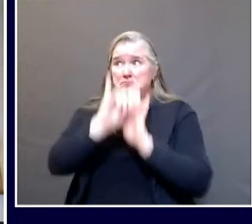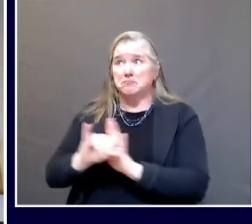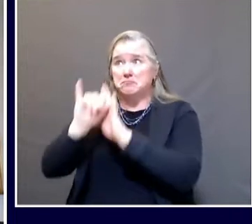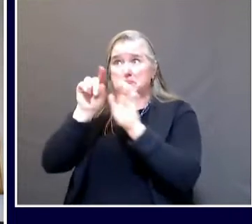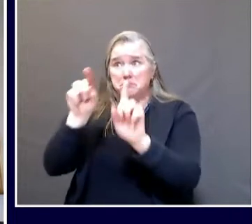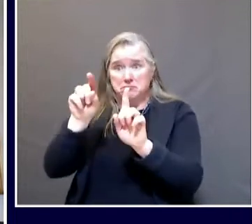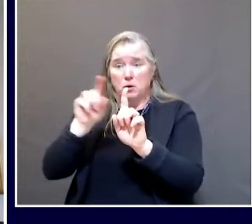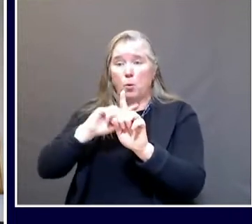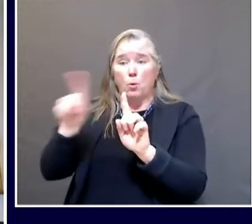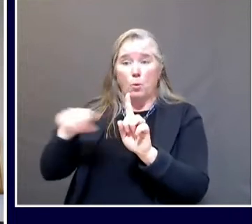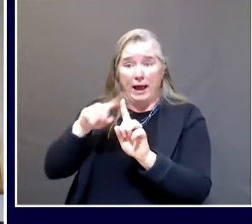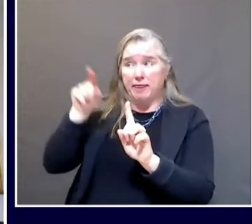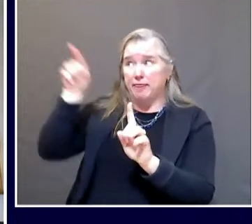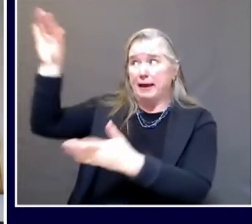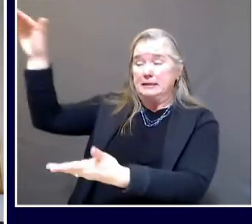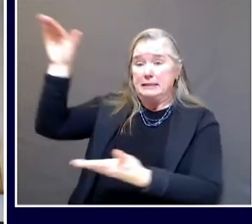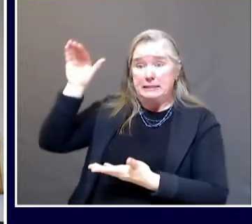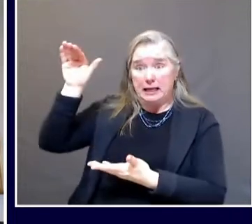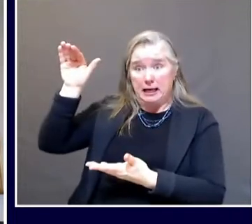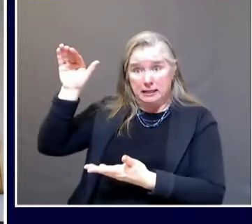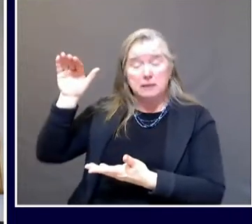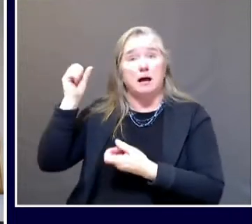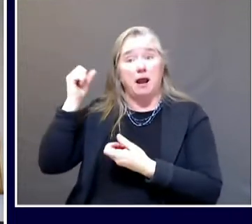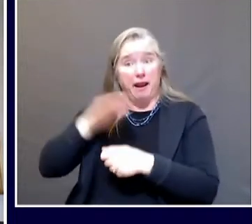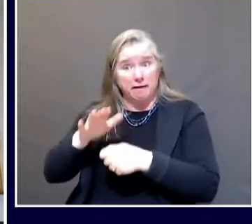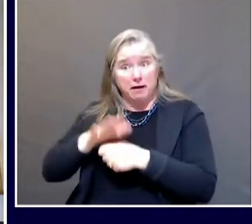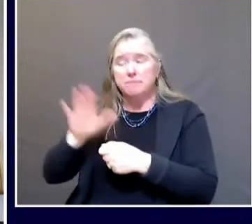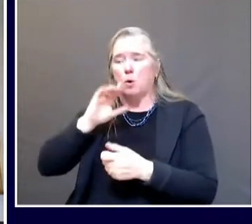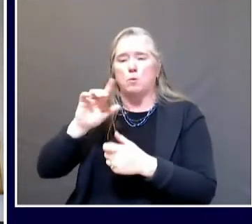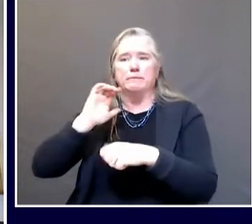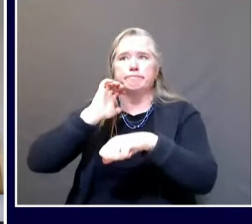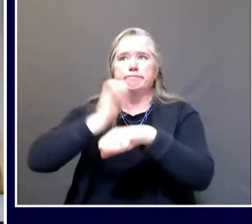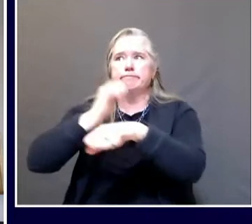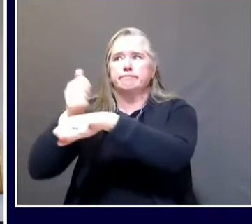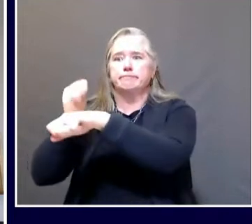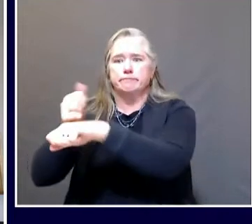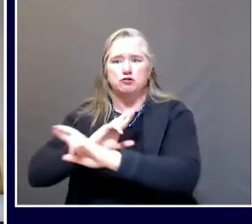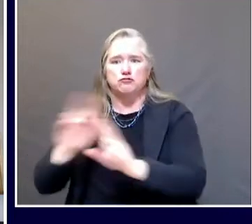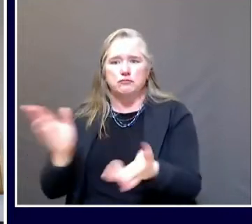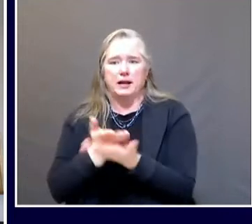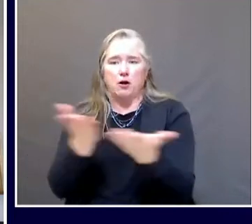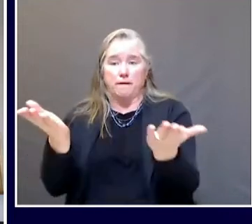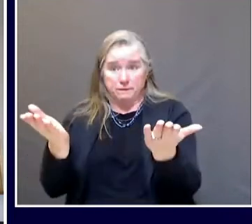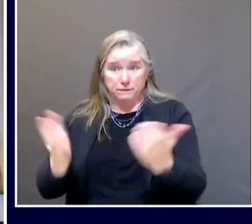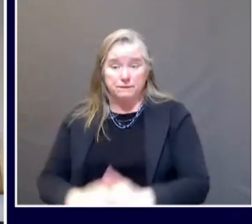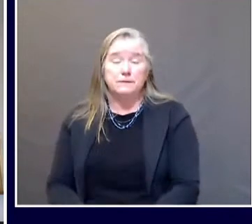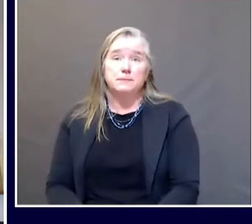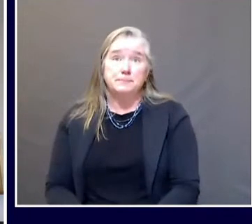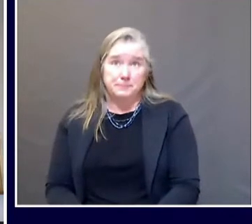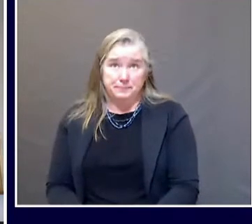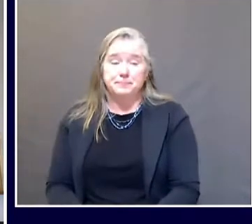to activate those sites as quickly as possible to be able to offer that community level